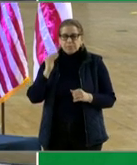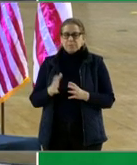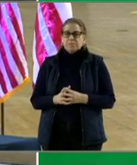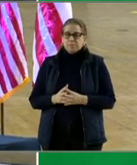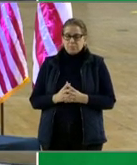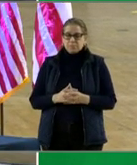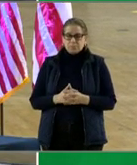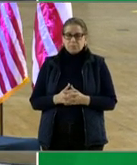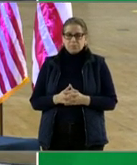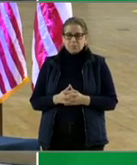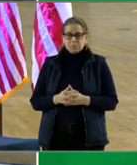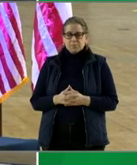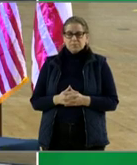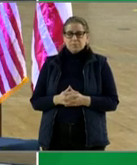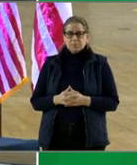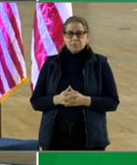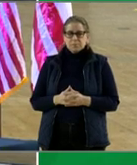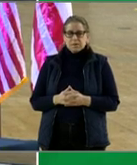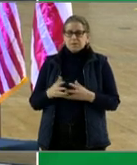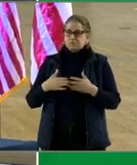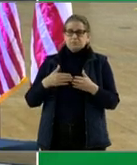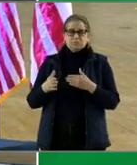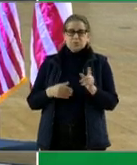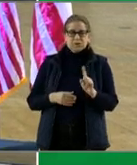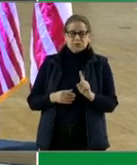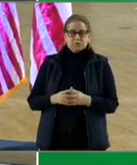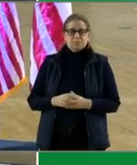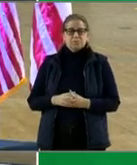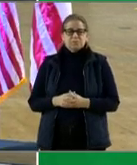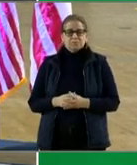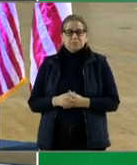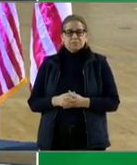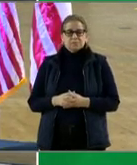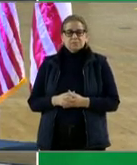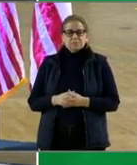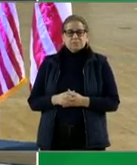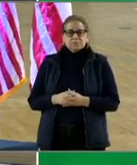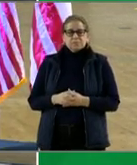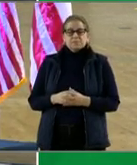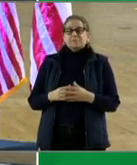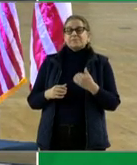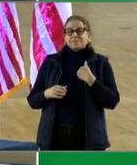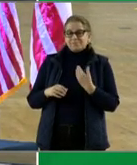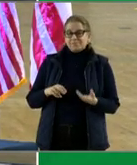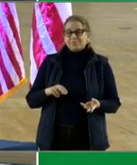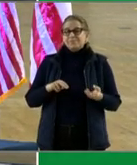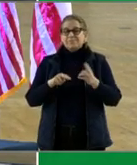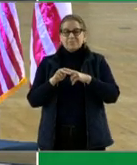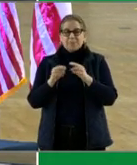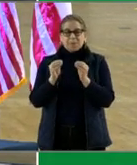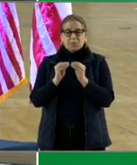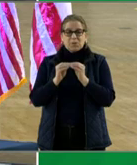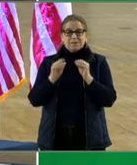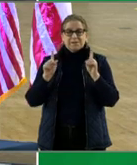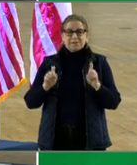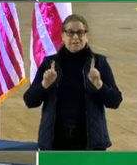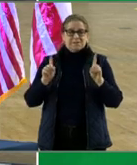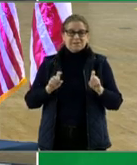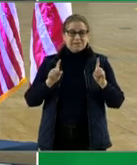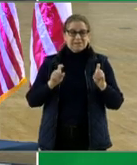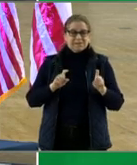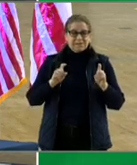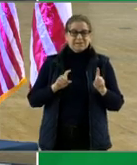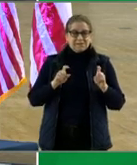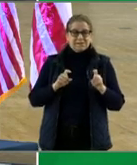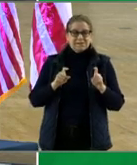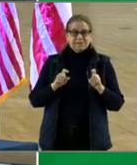We've we've also ramped up our testing. And in just 10 days, testing has increased from